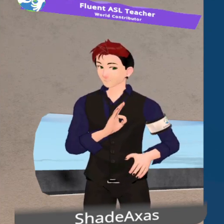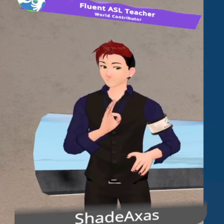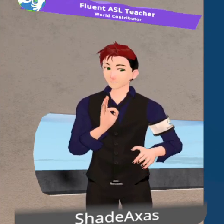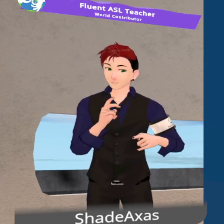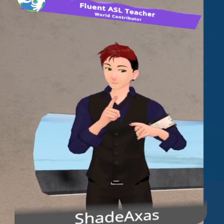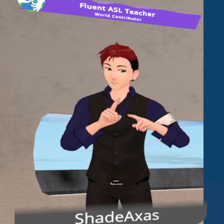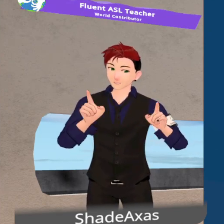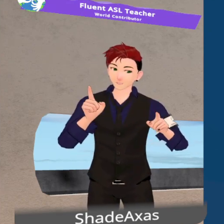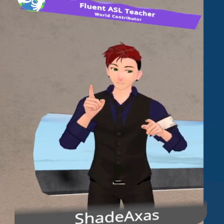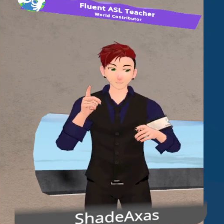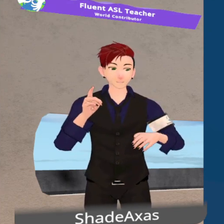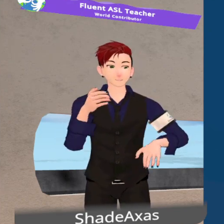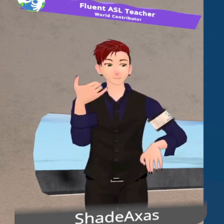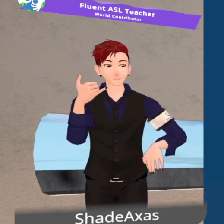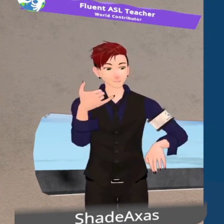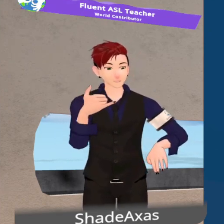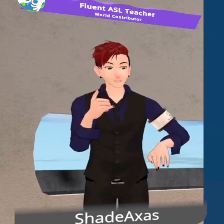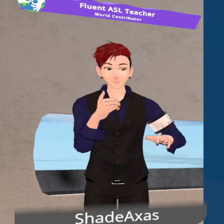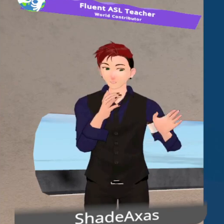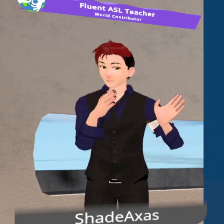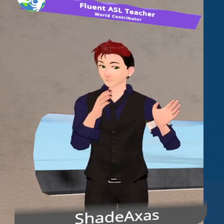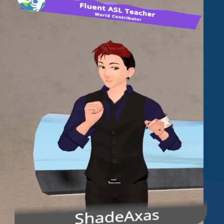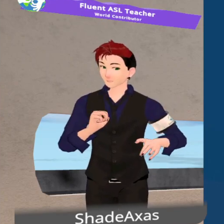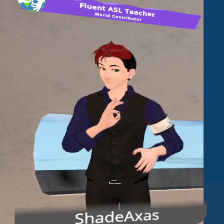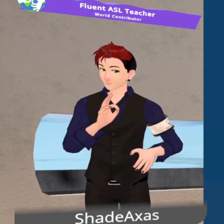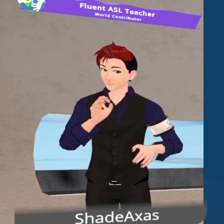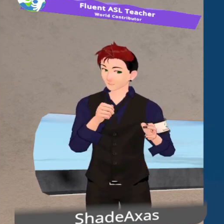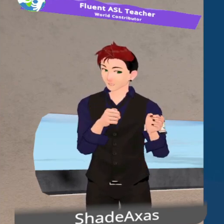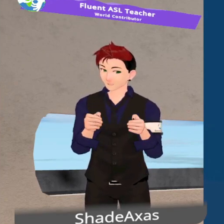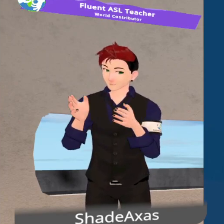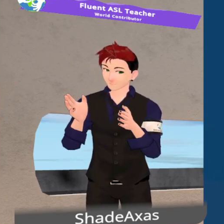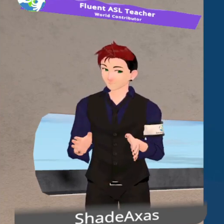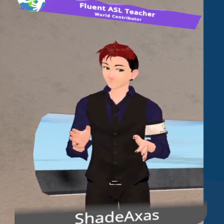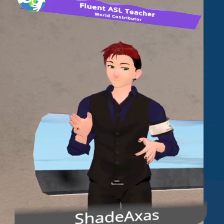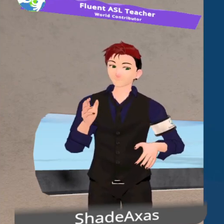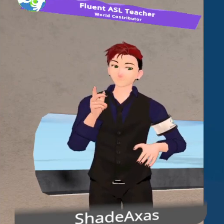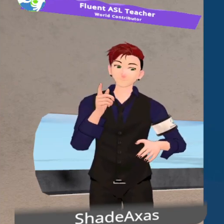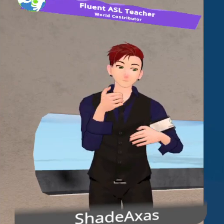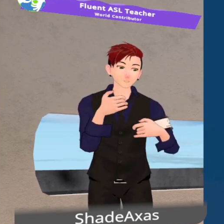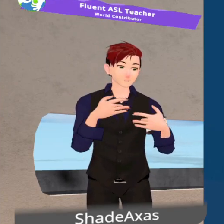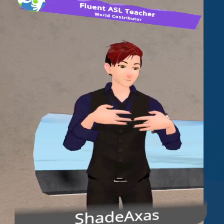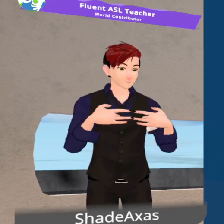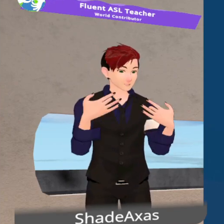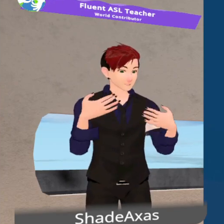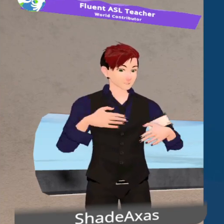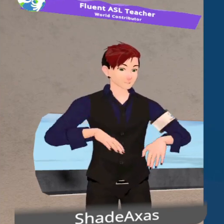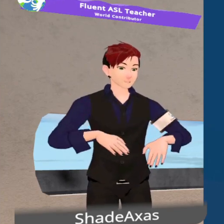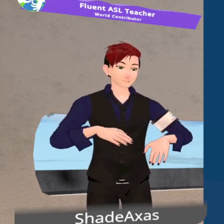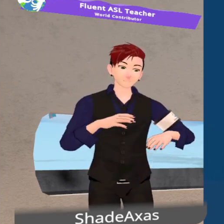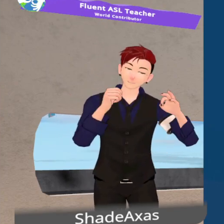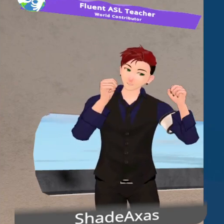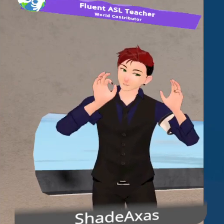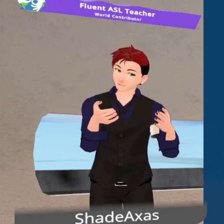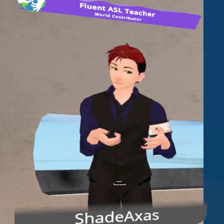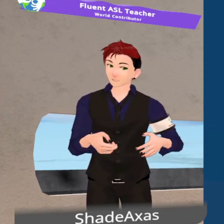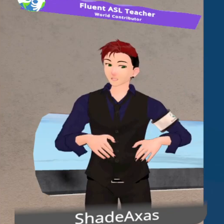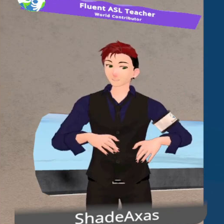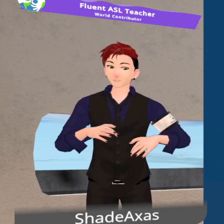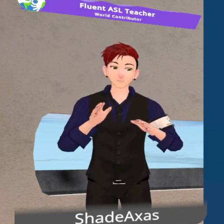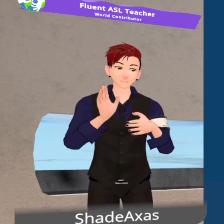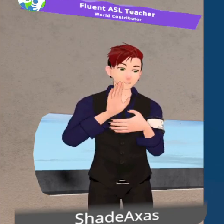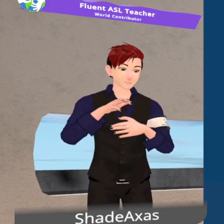Those are just staff that we use for different things. Yellow is organizer, who make events, who